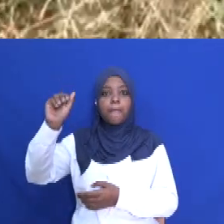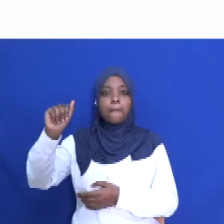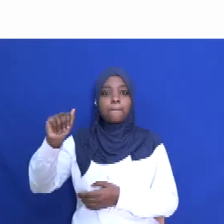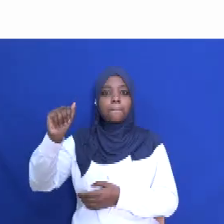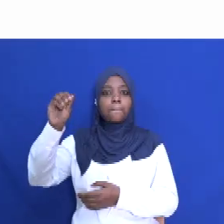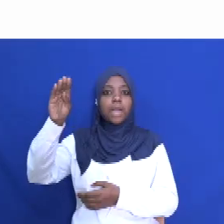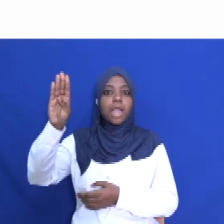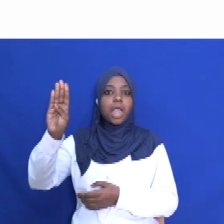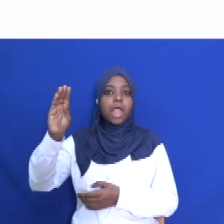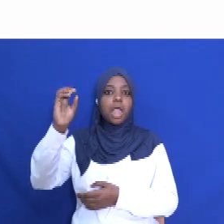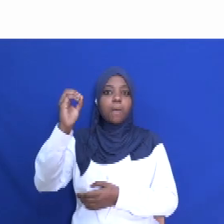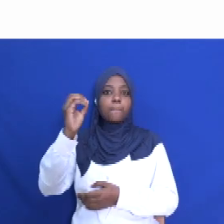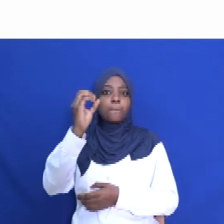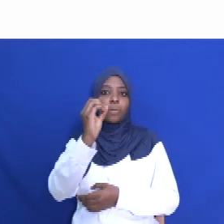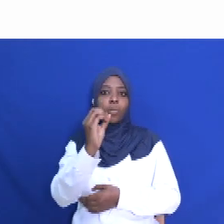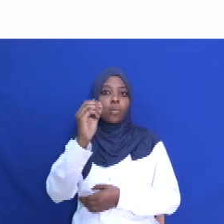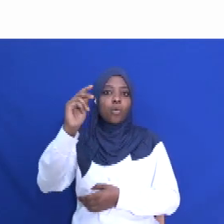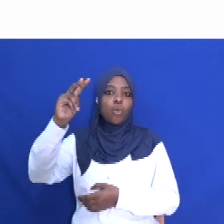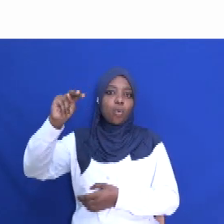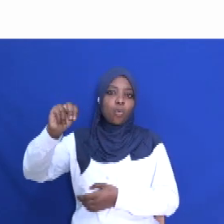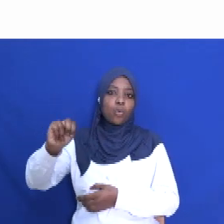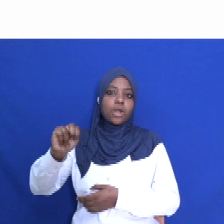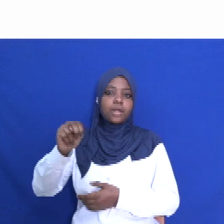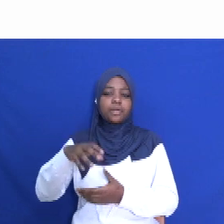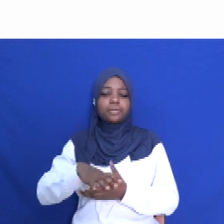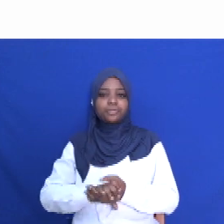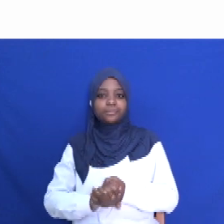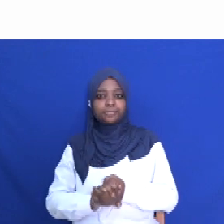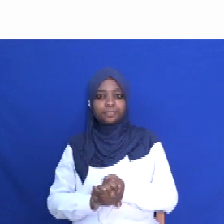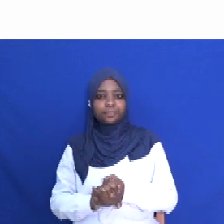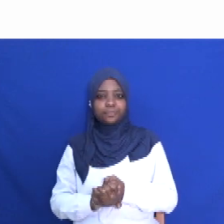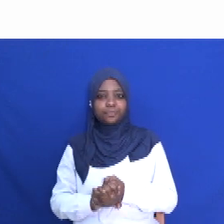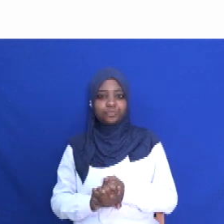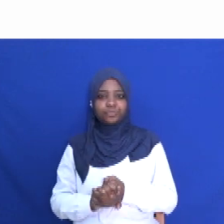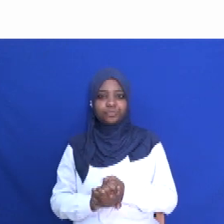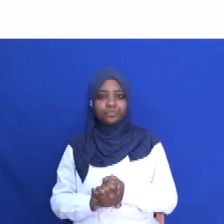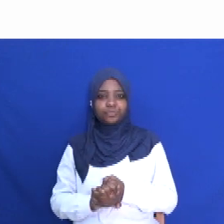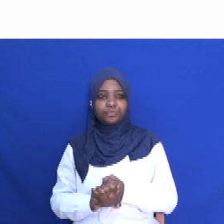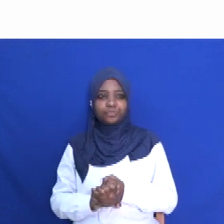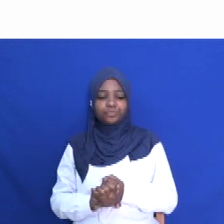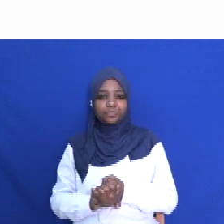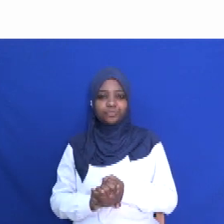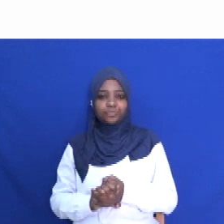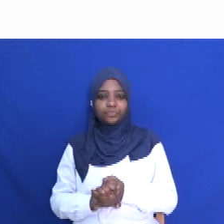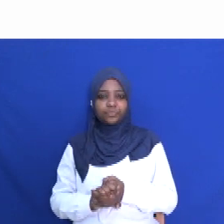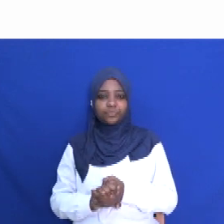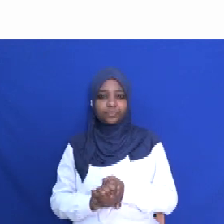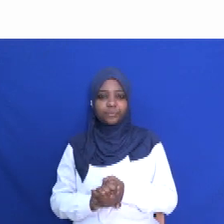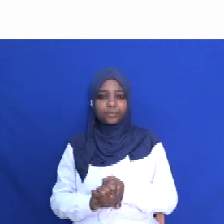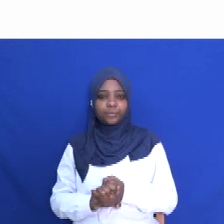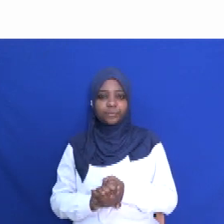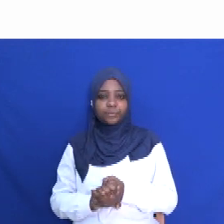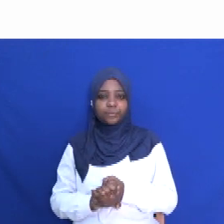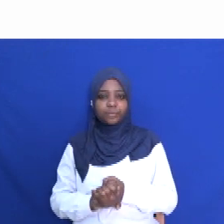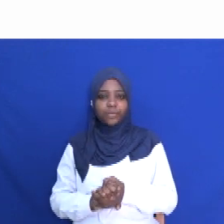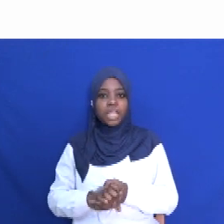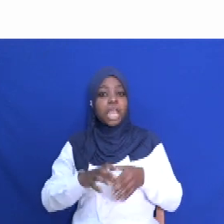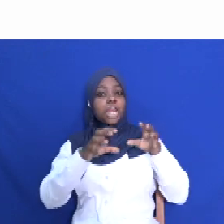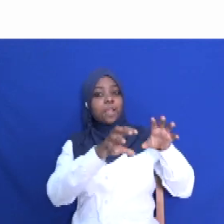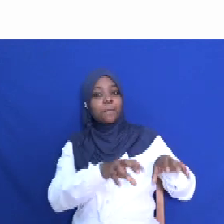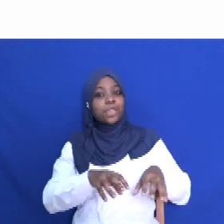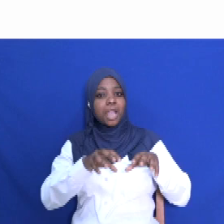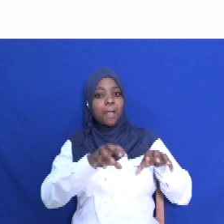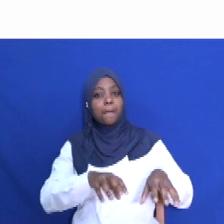say baboon is omnivorous animal because it eats flesh